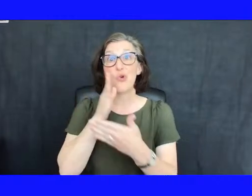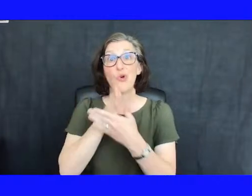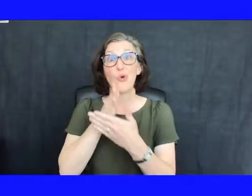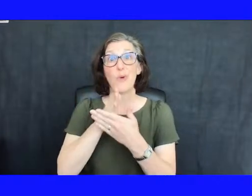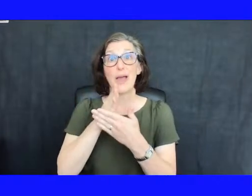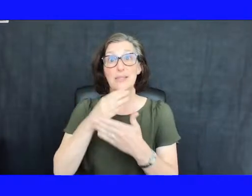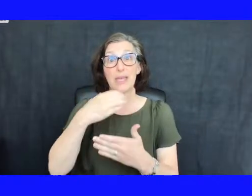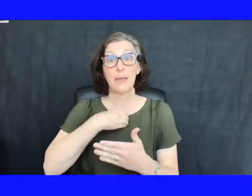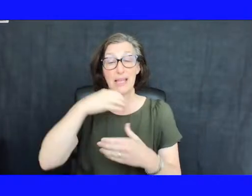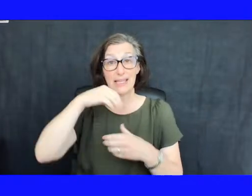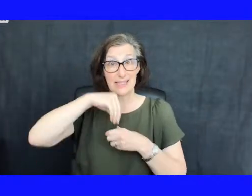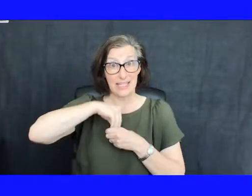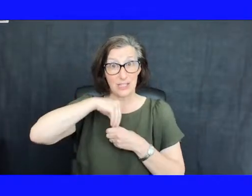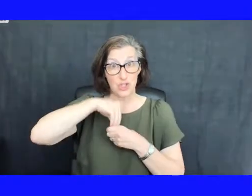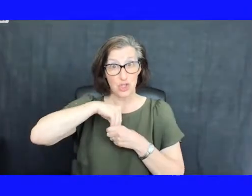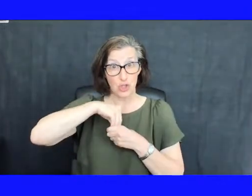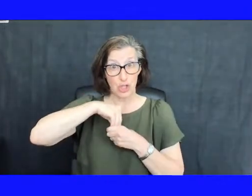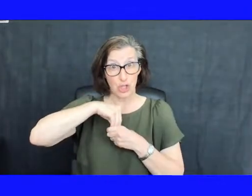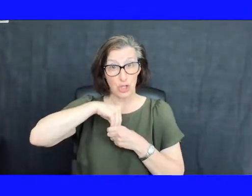Next slide, please.